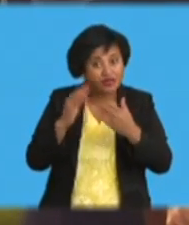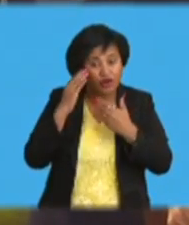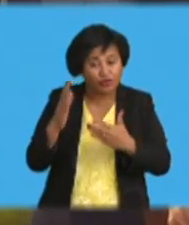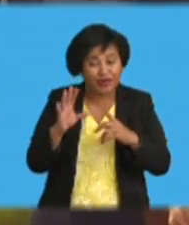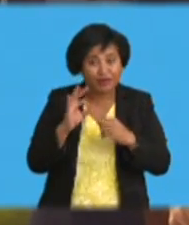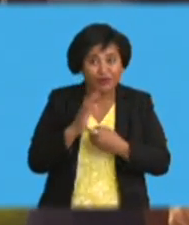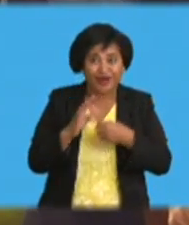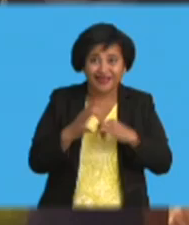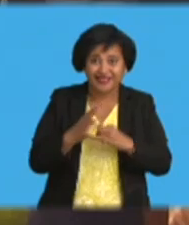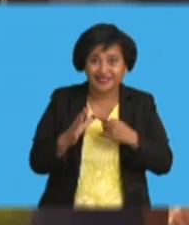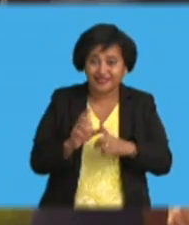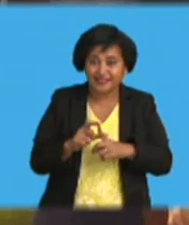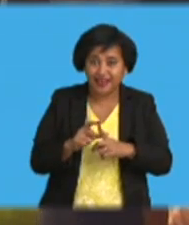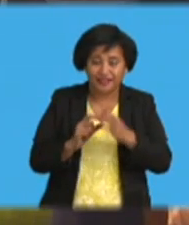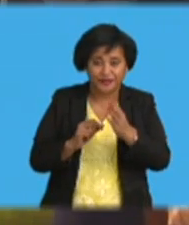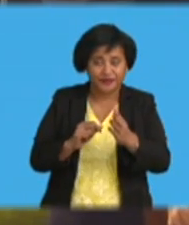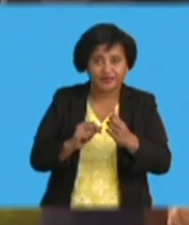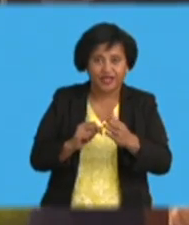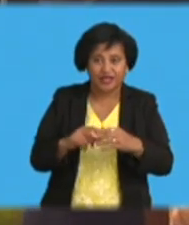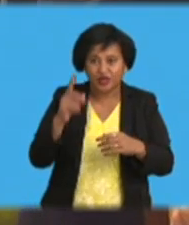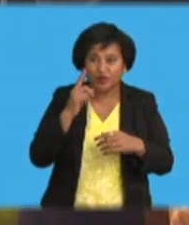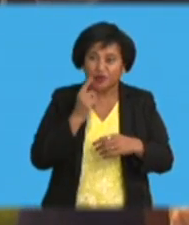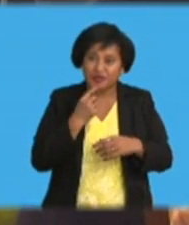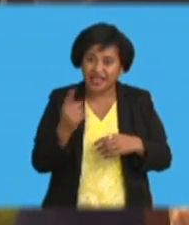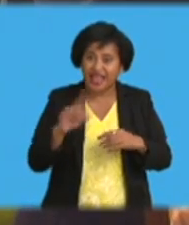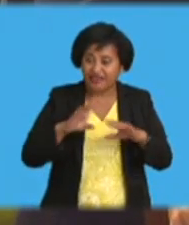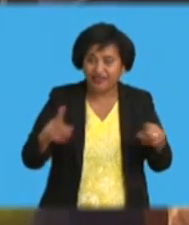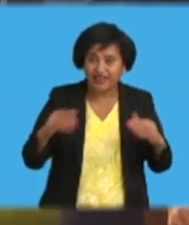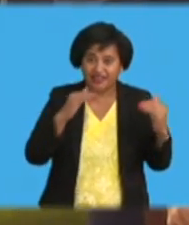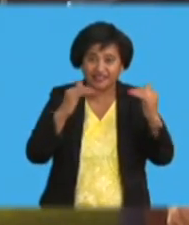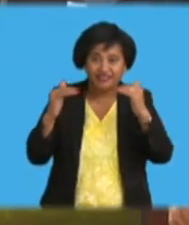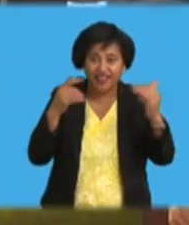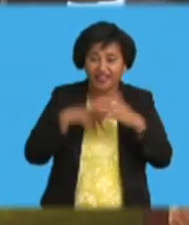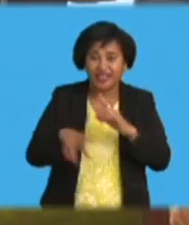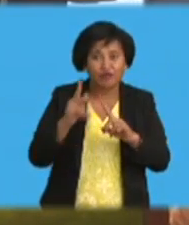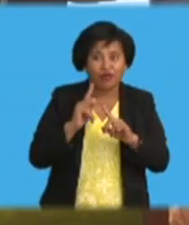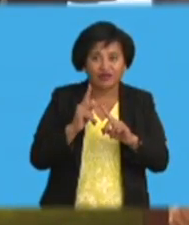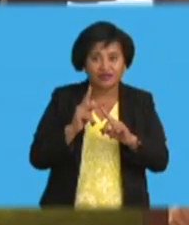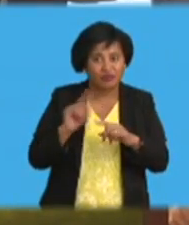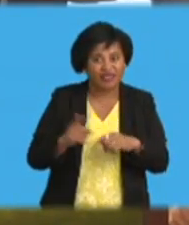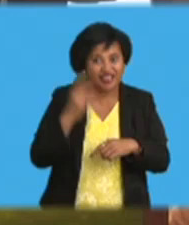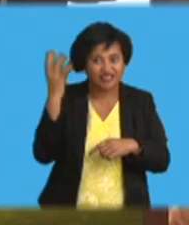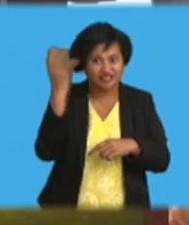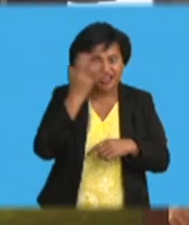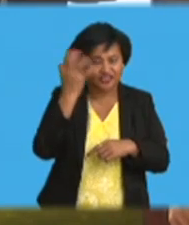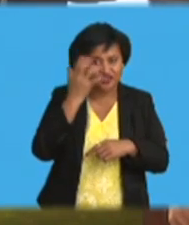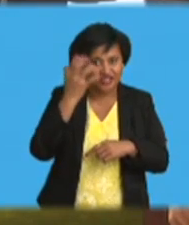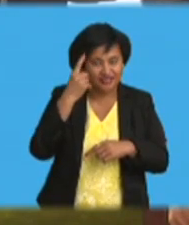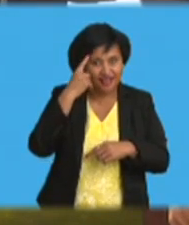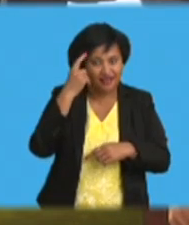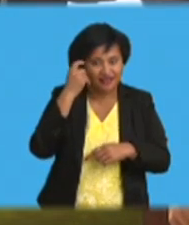you tell this Parliament once again that everything is fair game in politics. That is an extremely dangerous mentality.